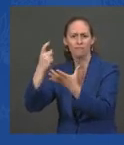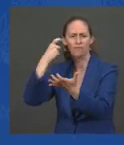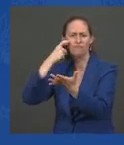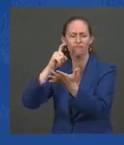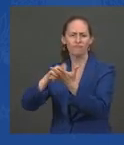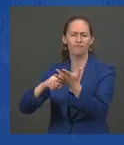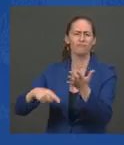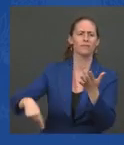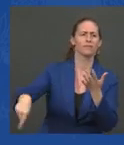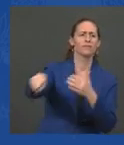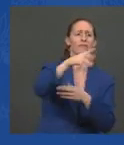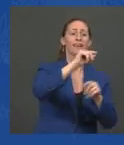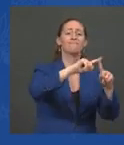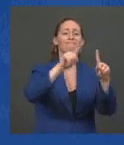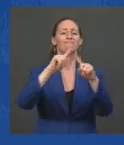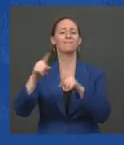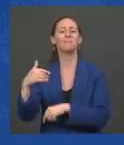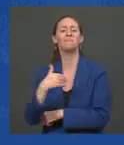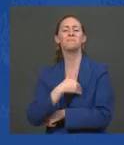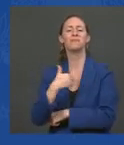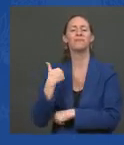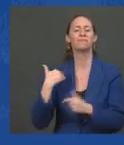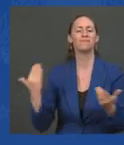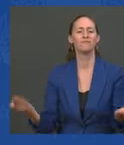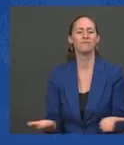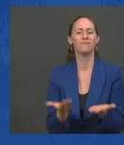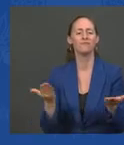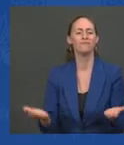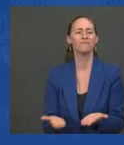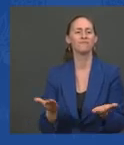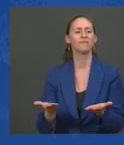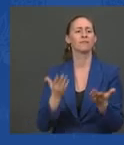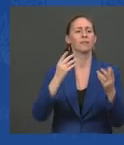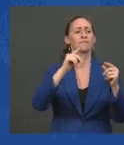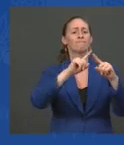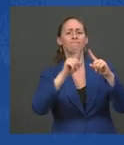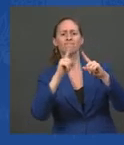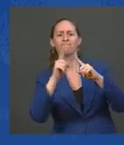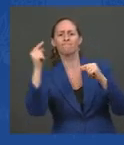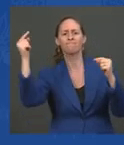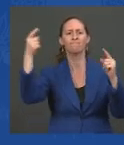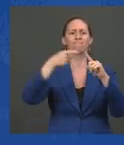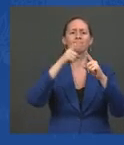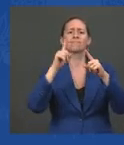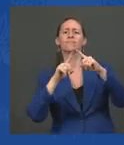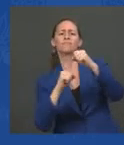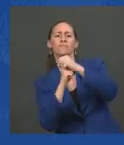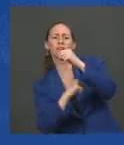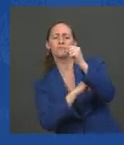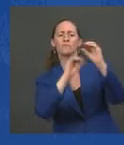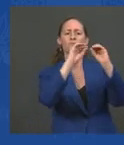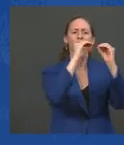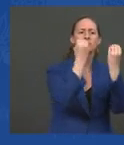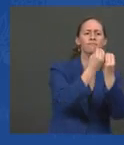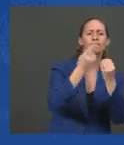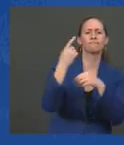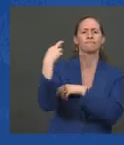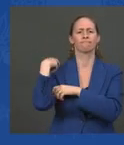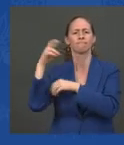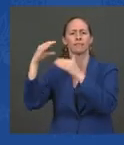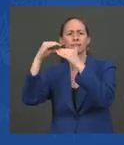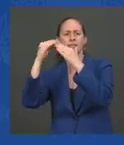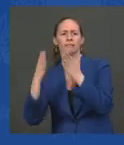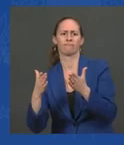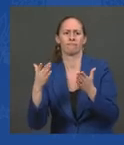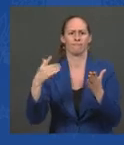members, the Memorial Foundation, leaders of faith and community, distinguished guests.